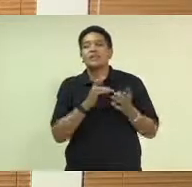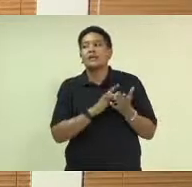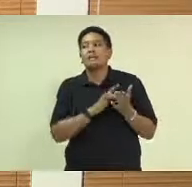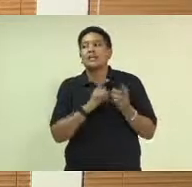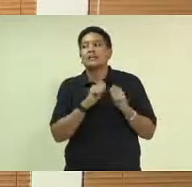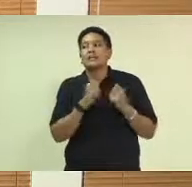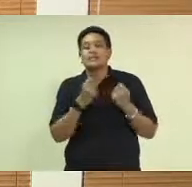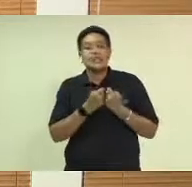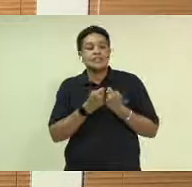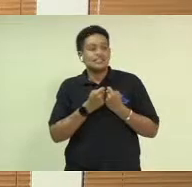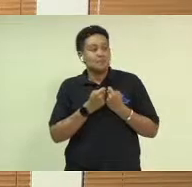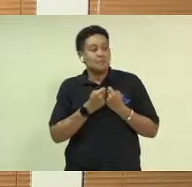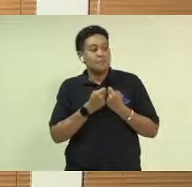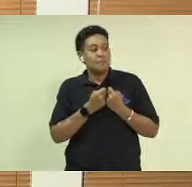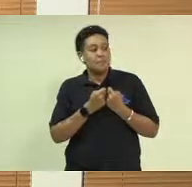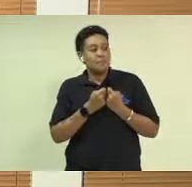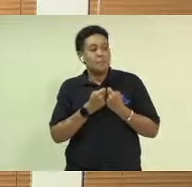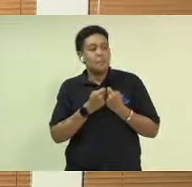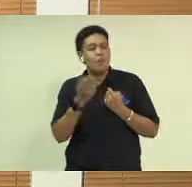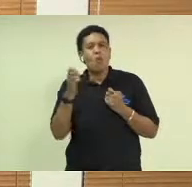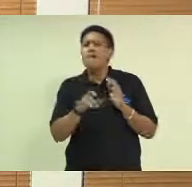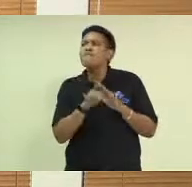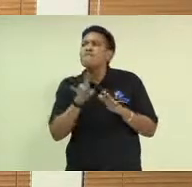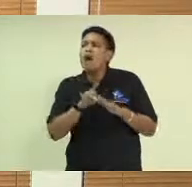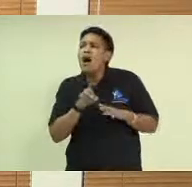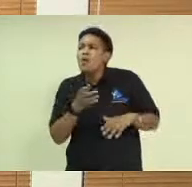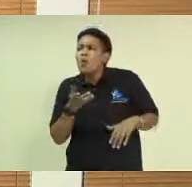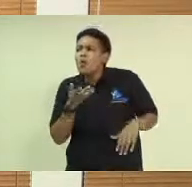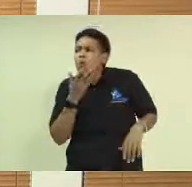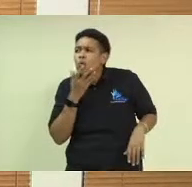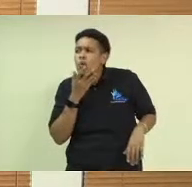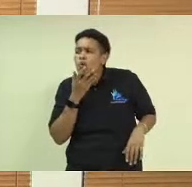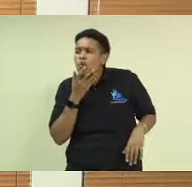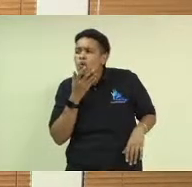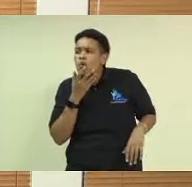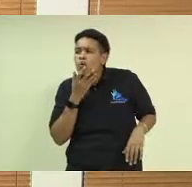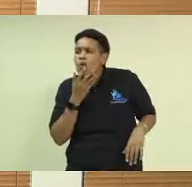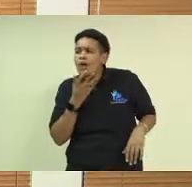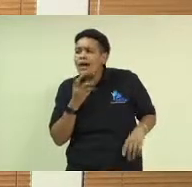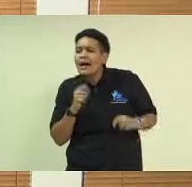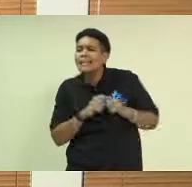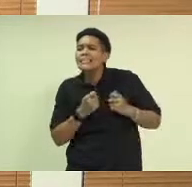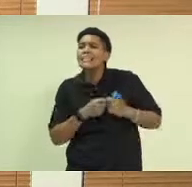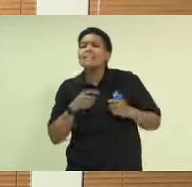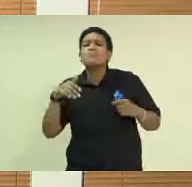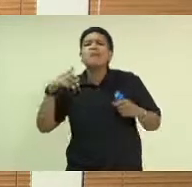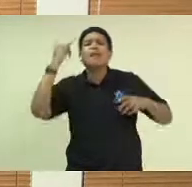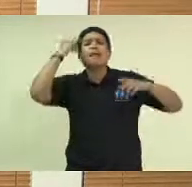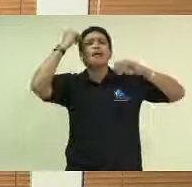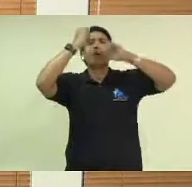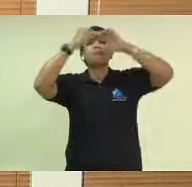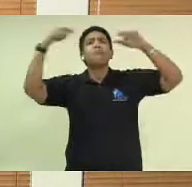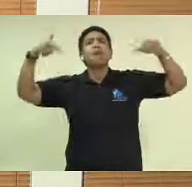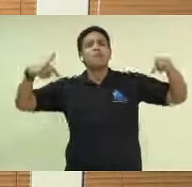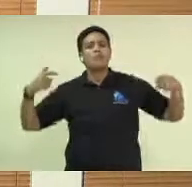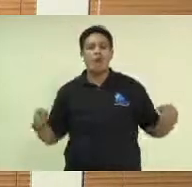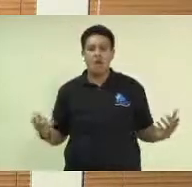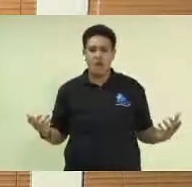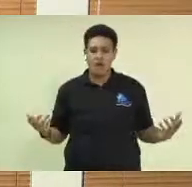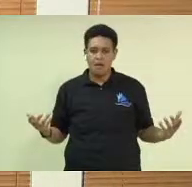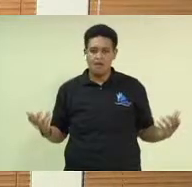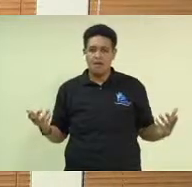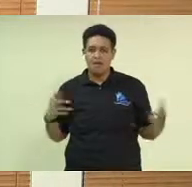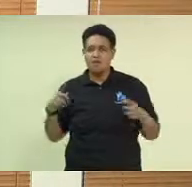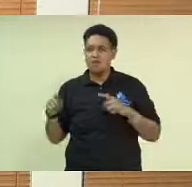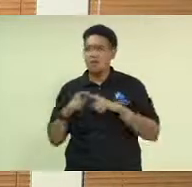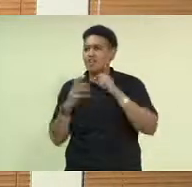team. I would like to find out if the team did not imagine this happening